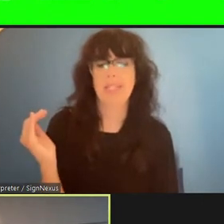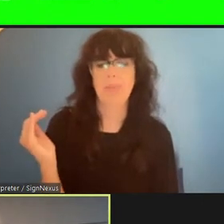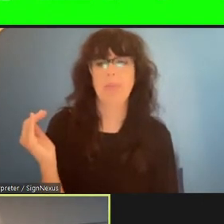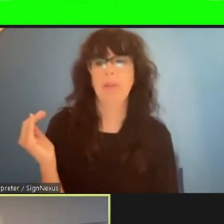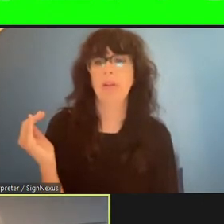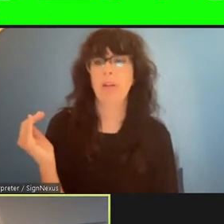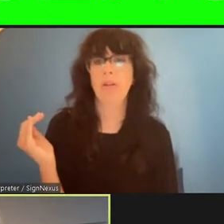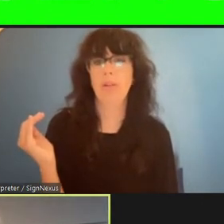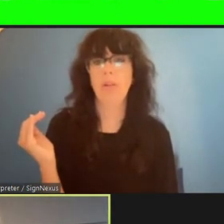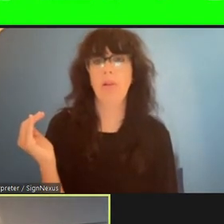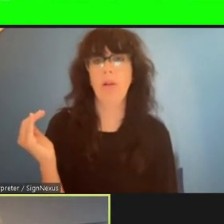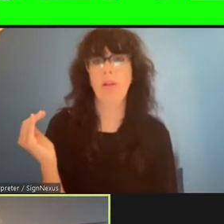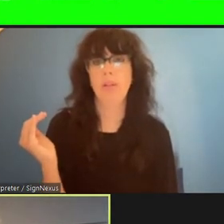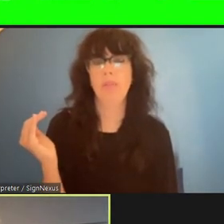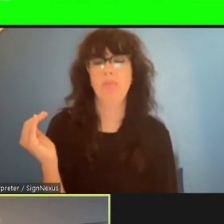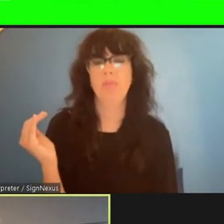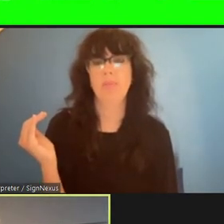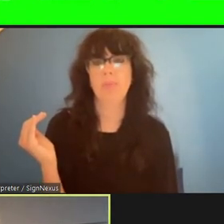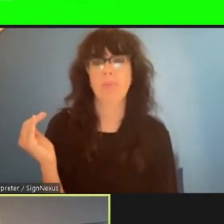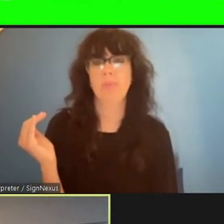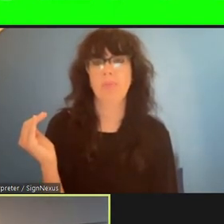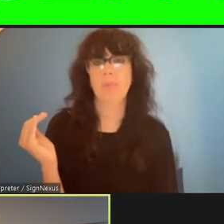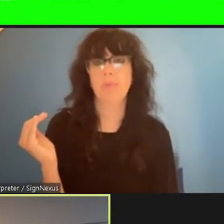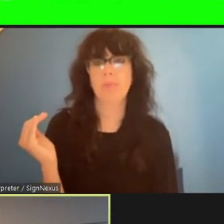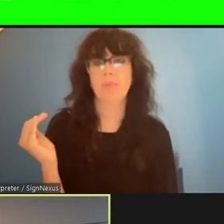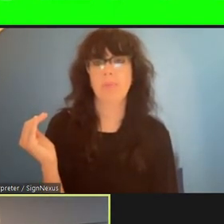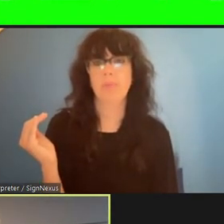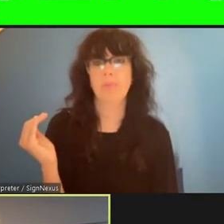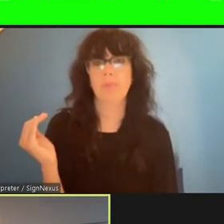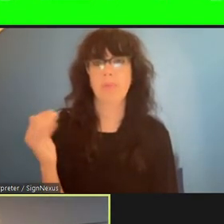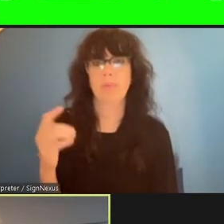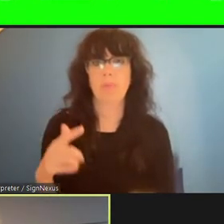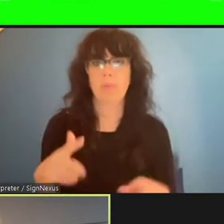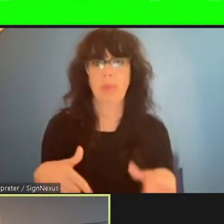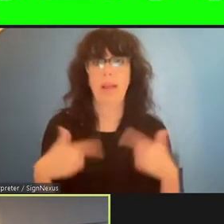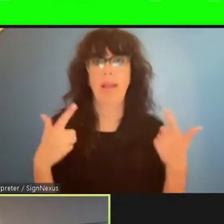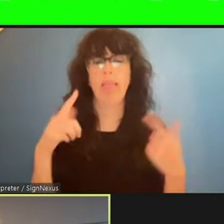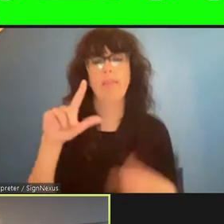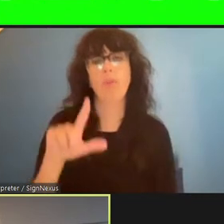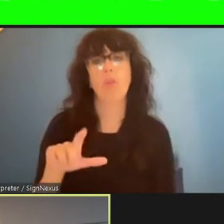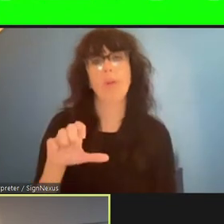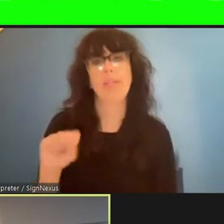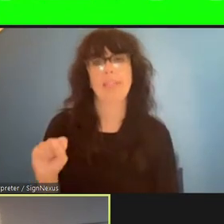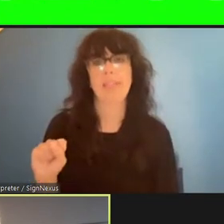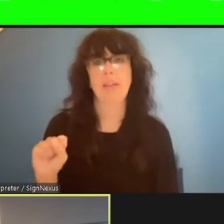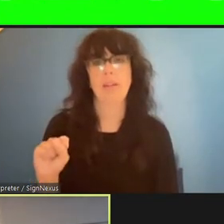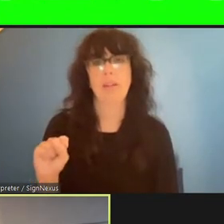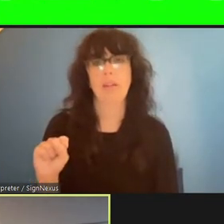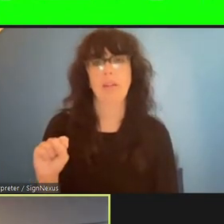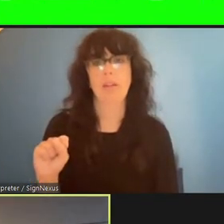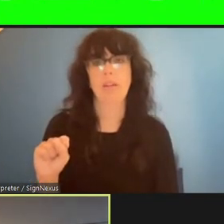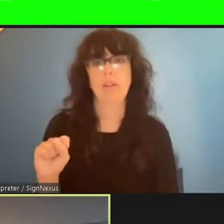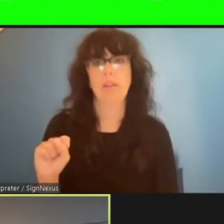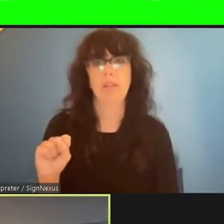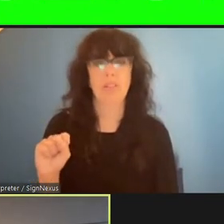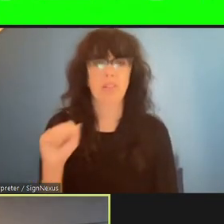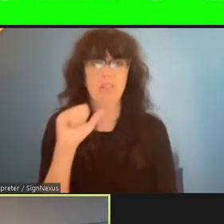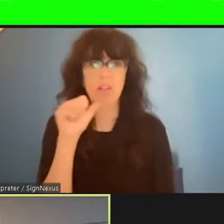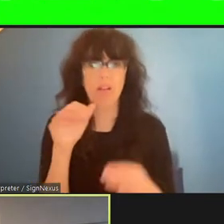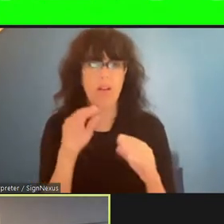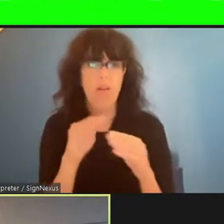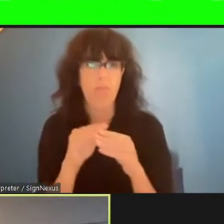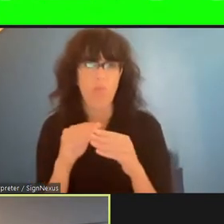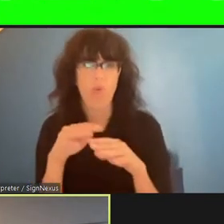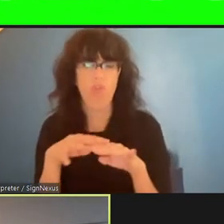um that that i live uh on the lower east side there's no more traffic on the lower east side than the upper